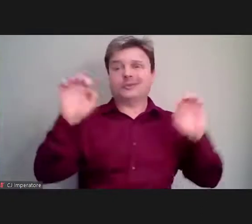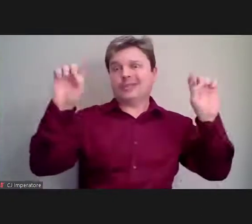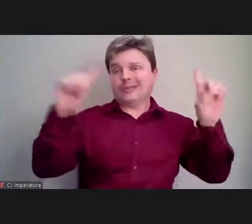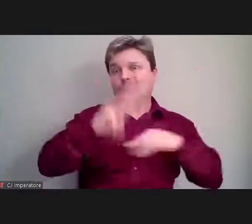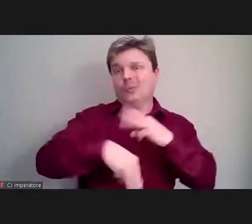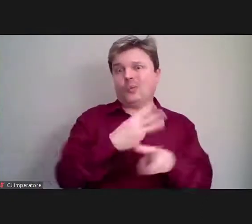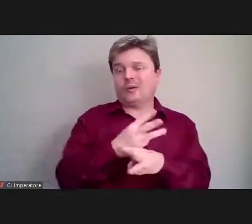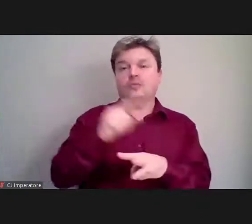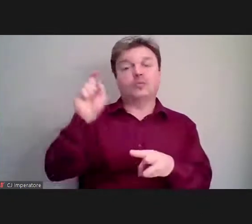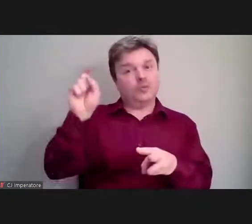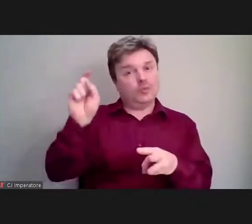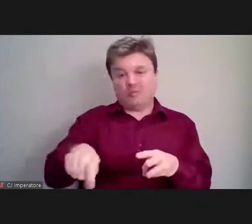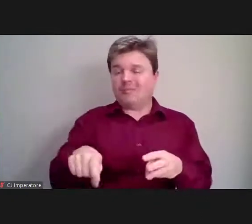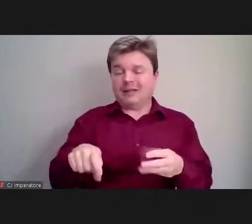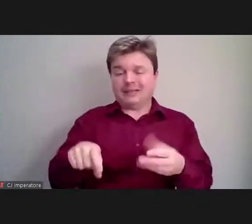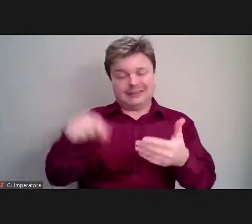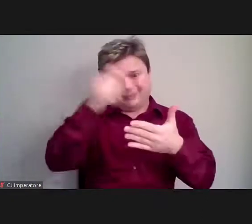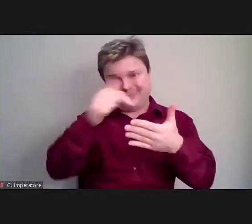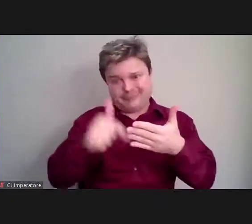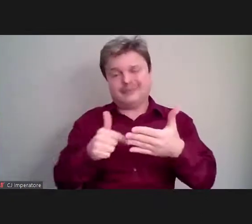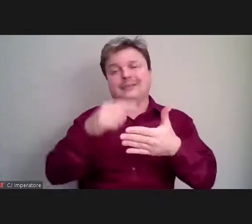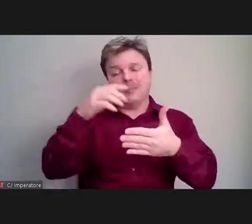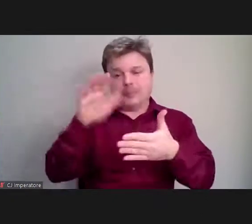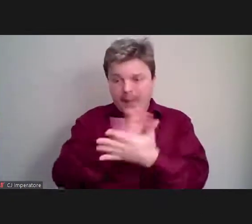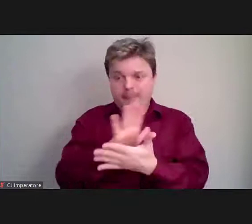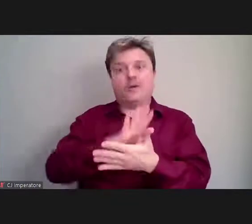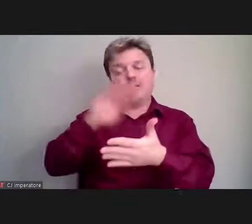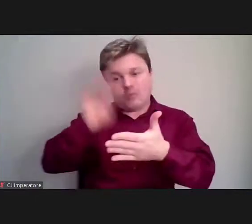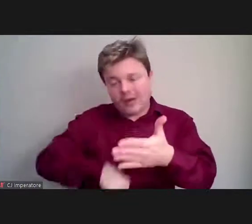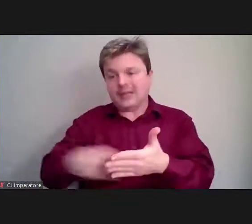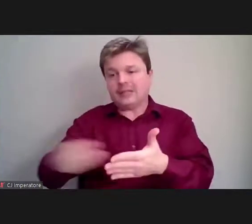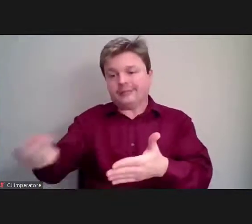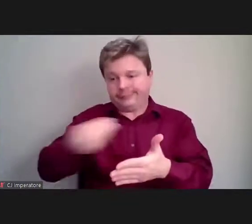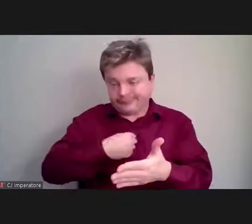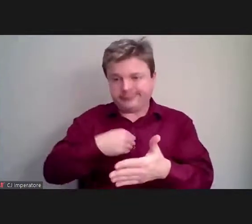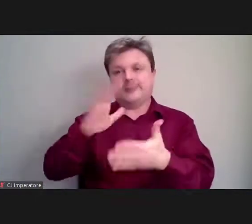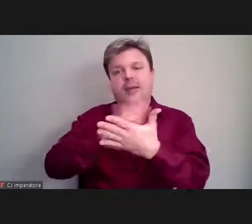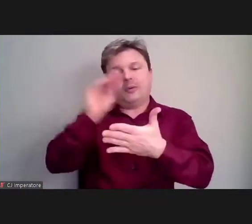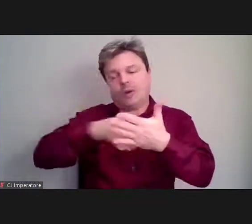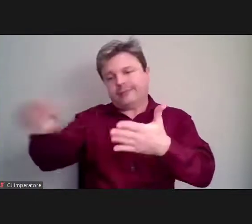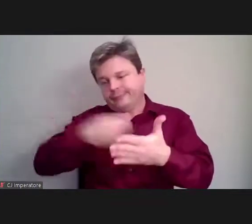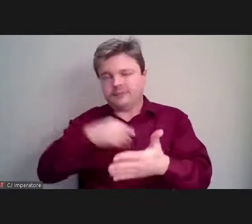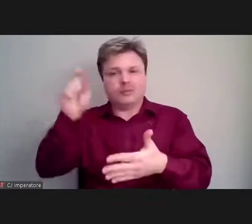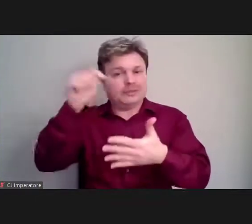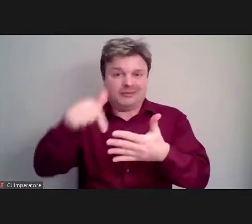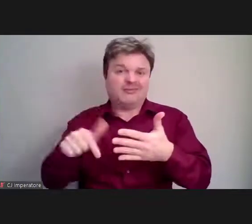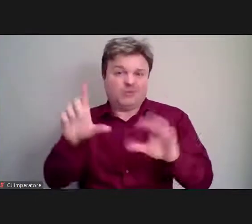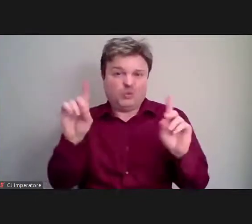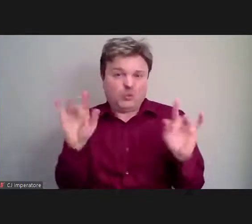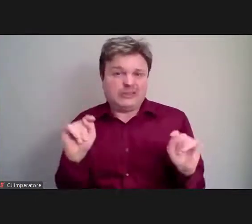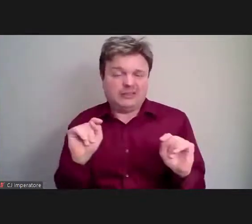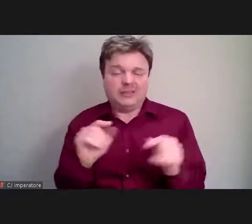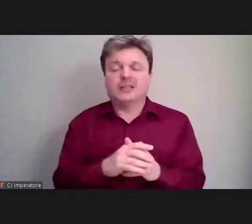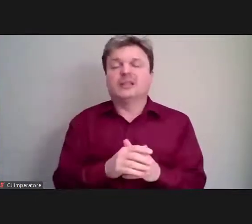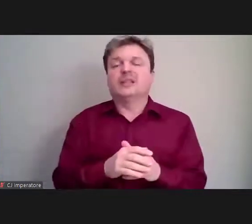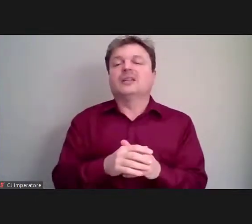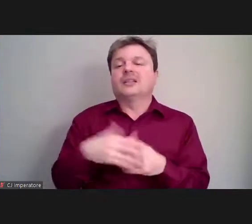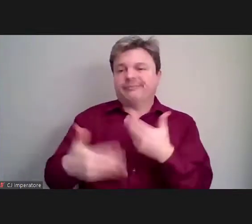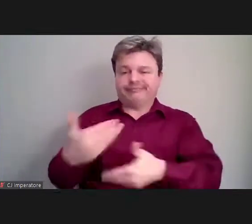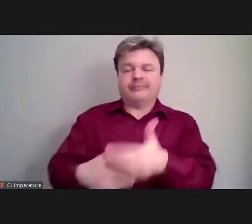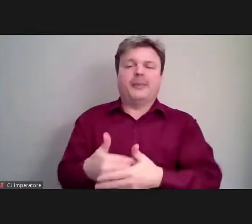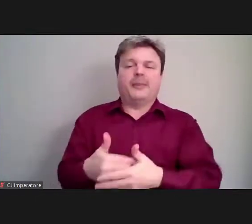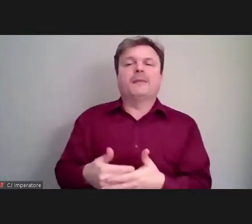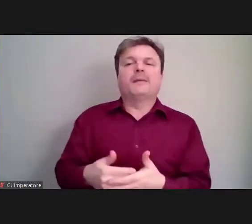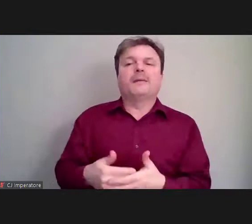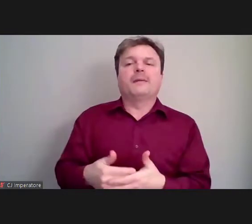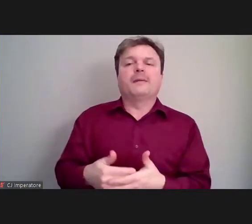student in a consulting session, they got to get their paper done. If you're a teacher teaching a class, you probably were handed a list